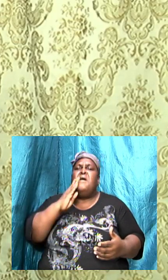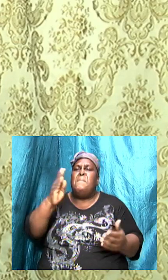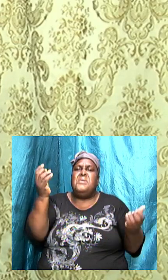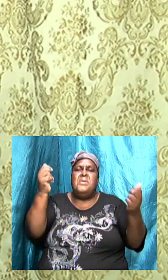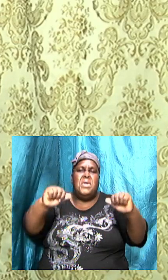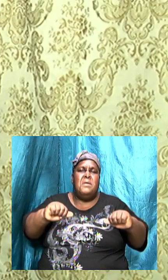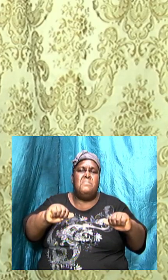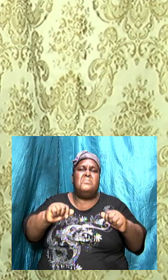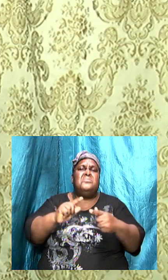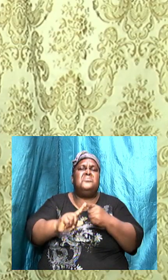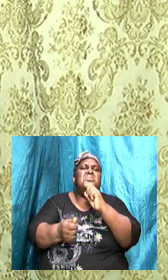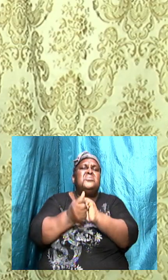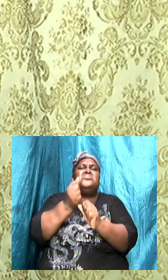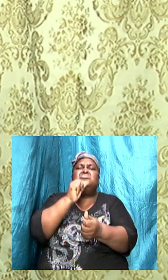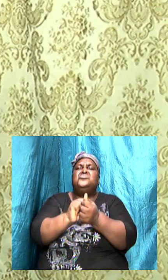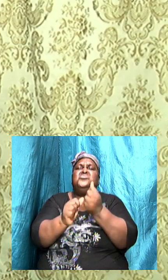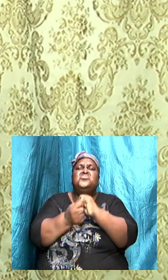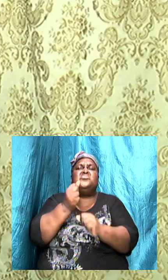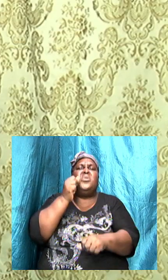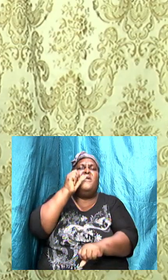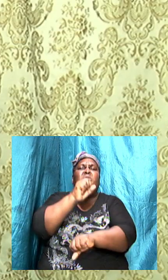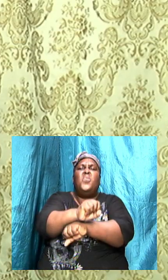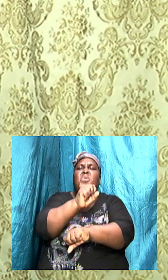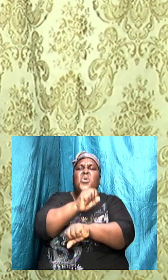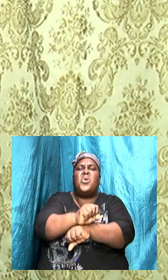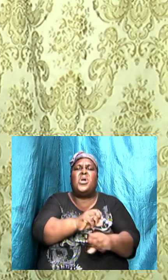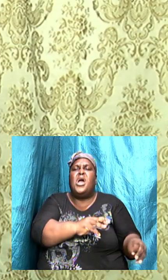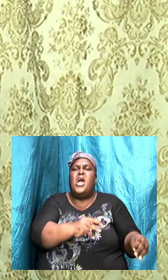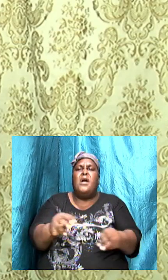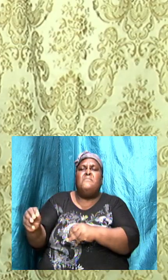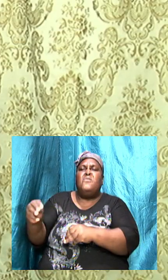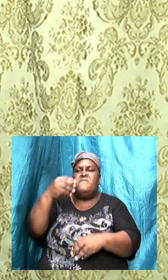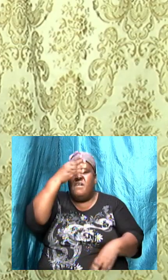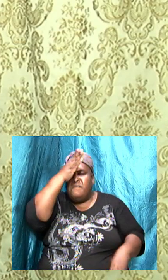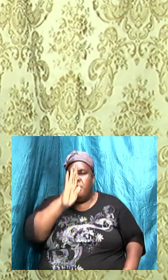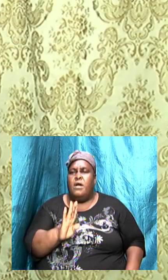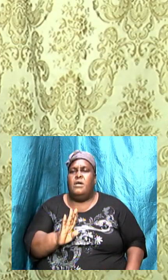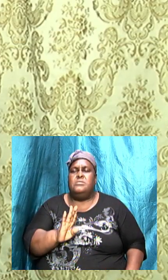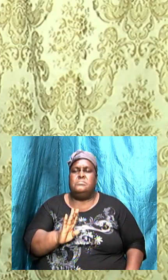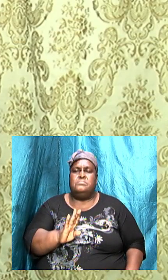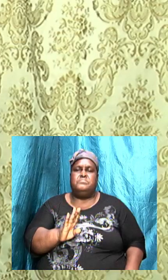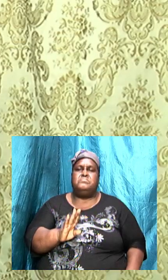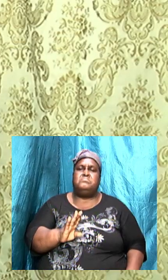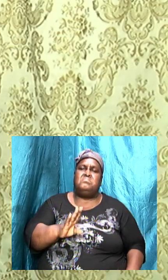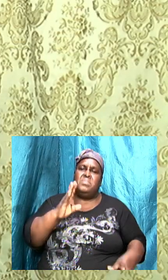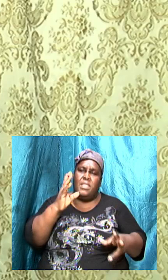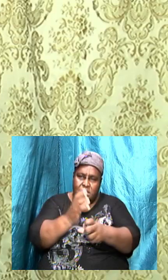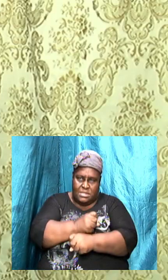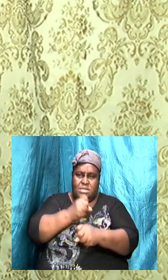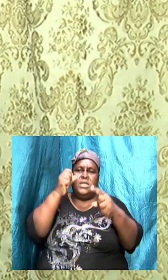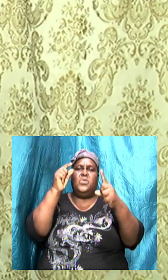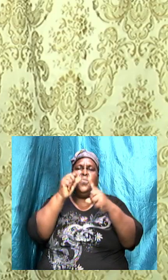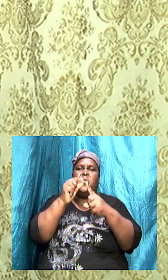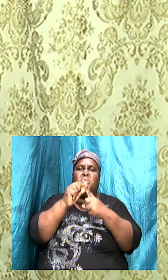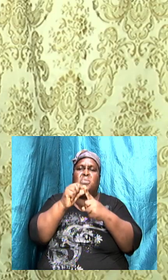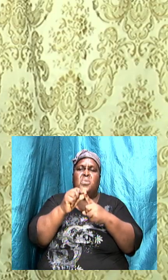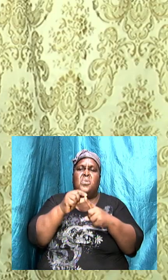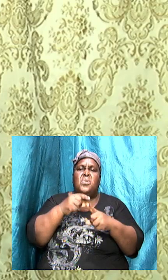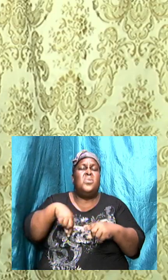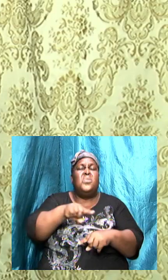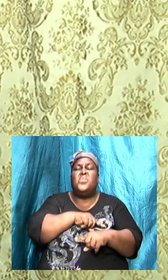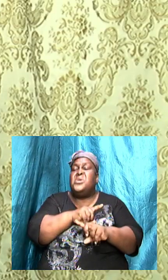to destroy the move or the work of Almighty God. Take the word, we can't do